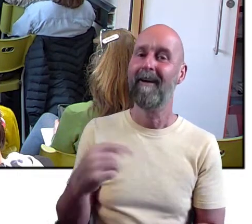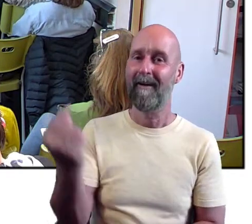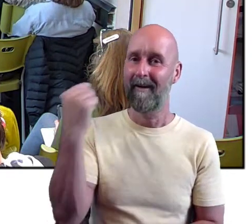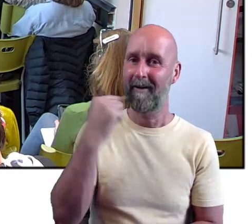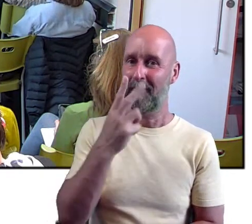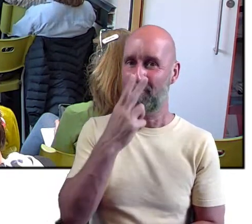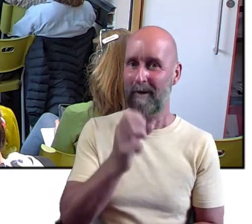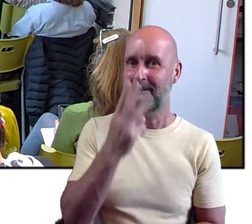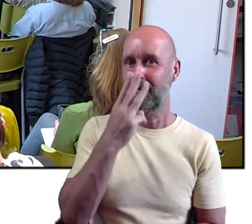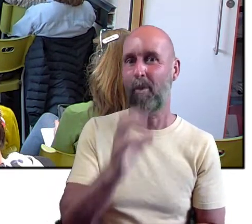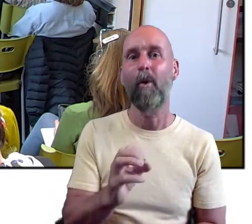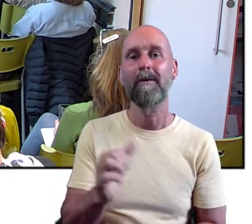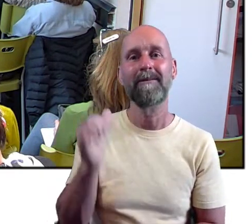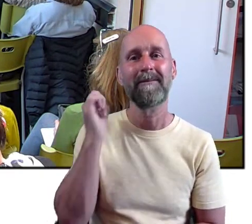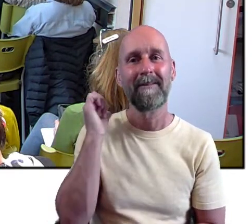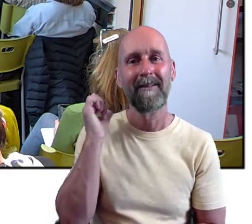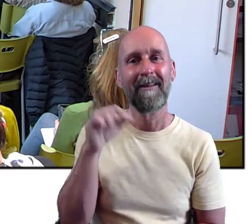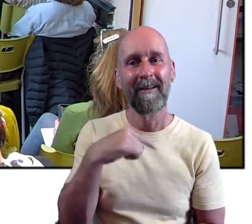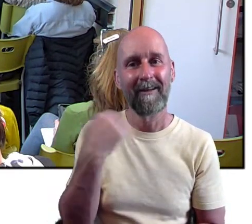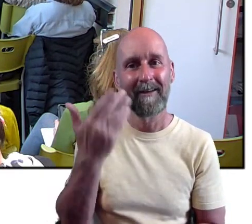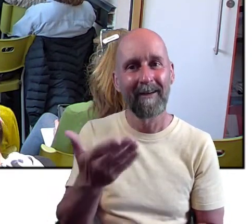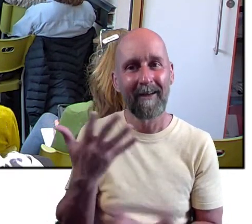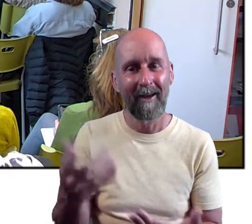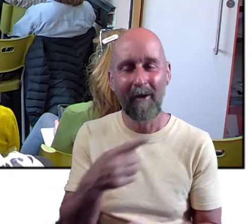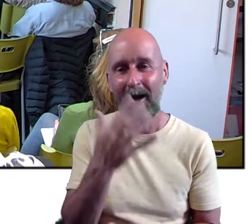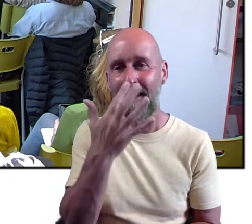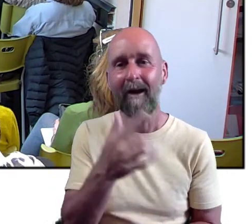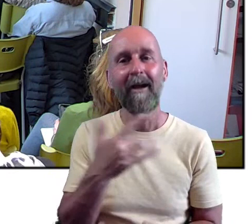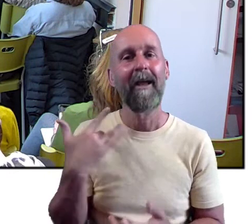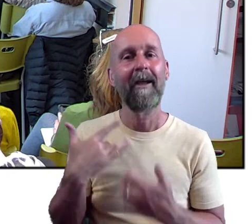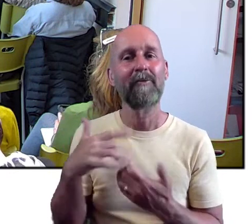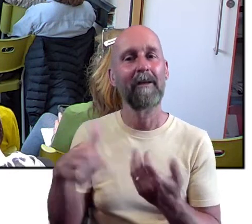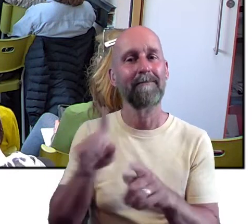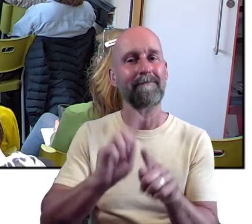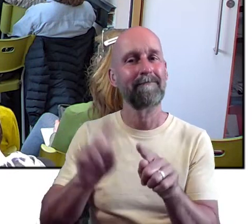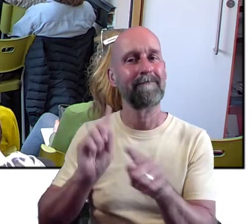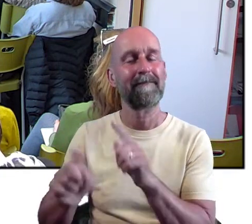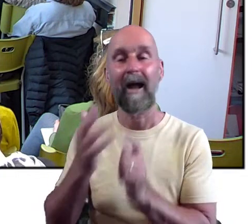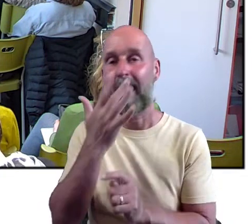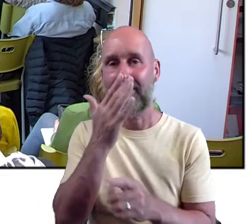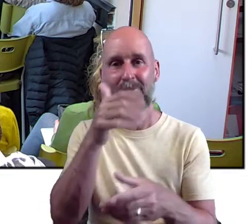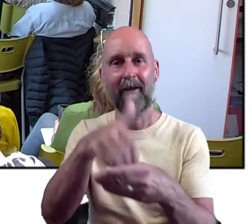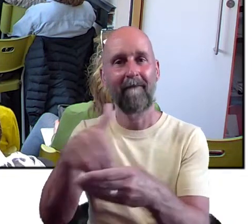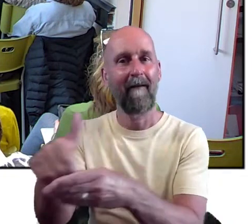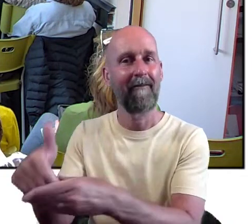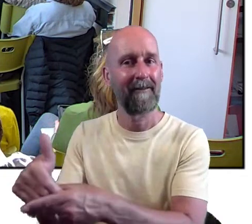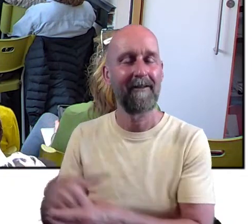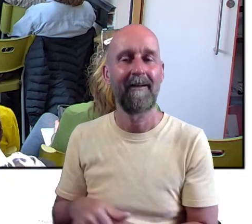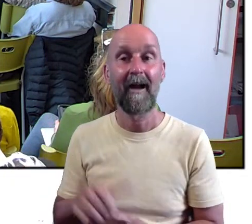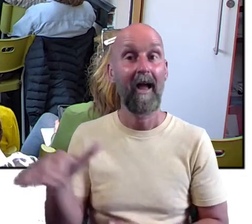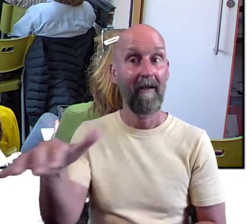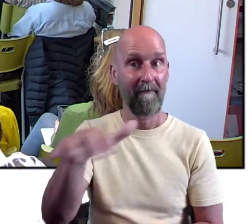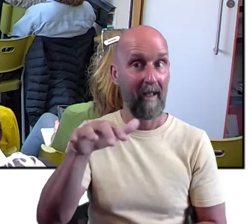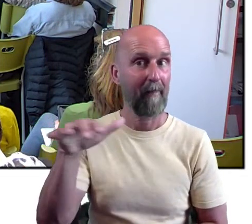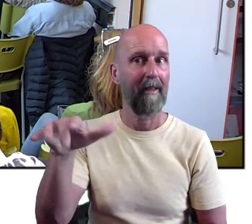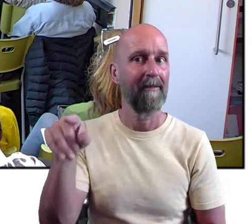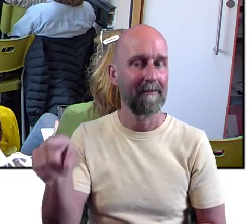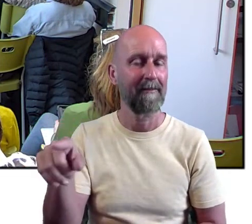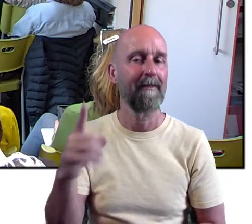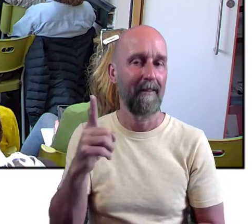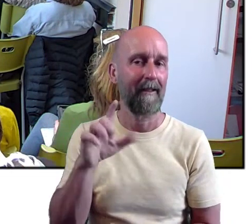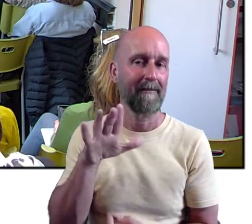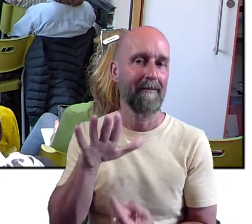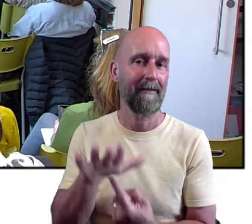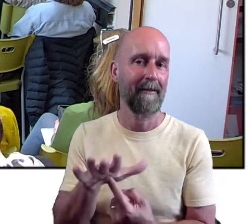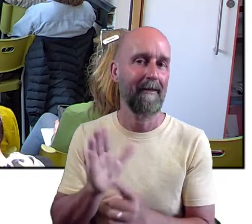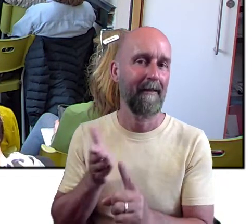stuff. So you do get like a really interesting mix of ages getting involved, and yeah, families is like one of the key things